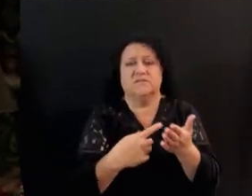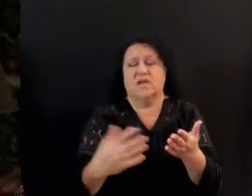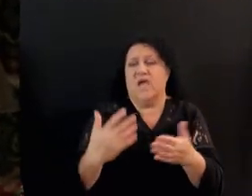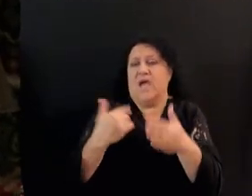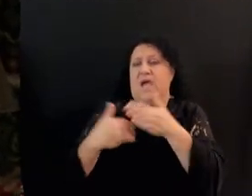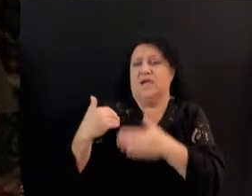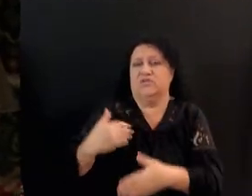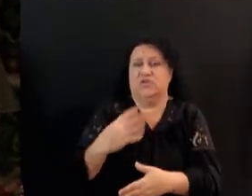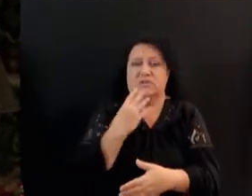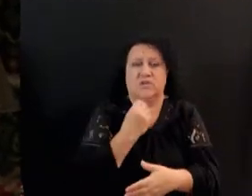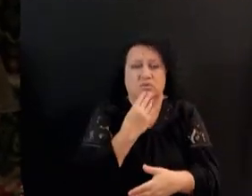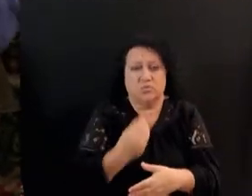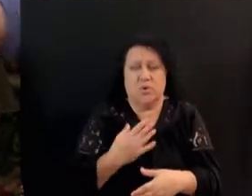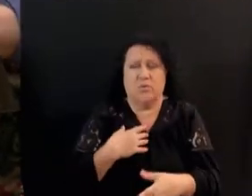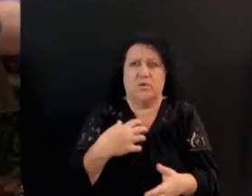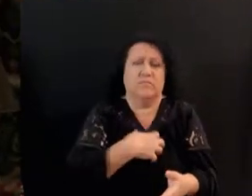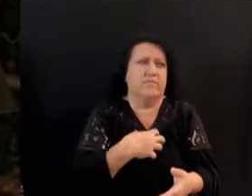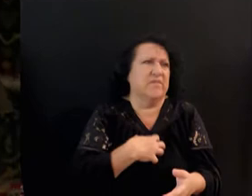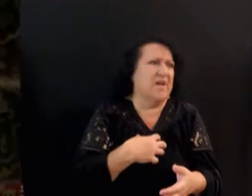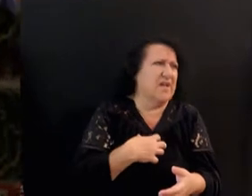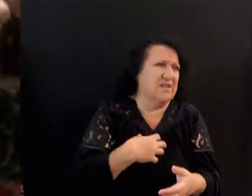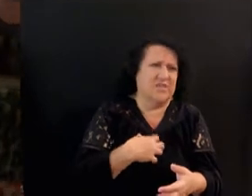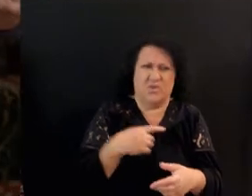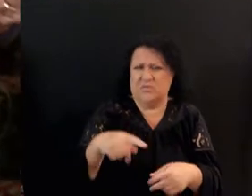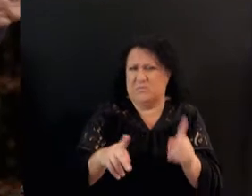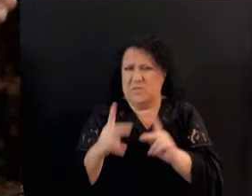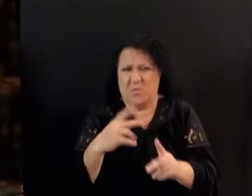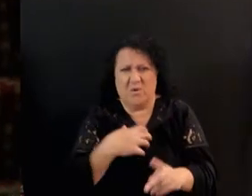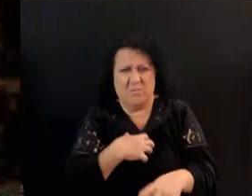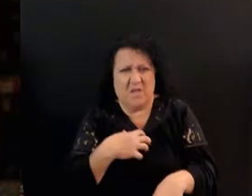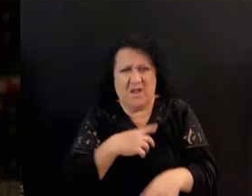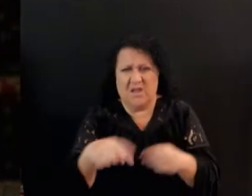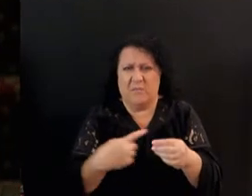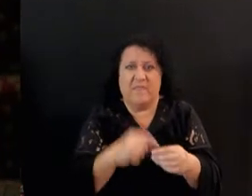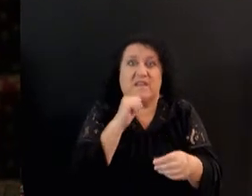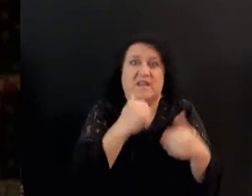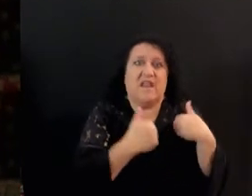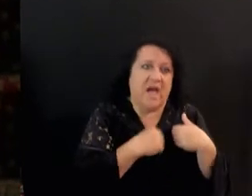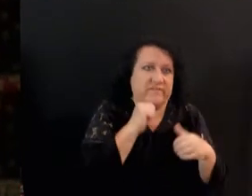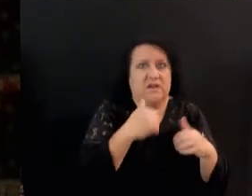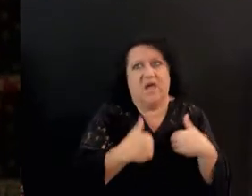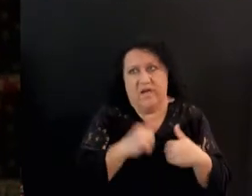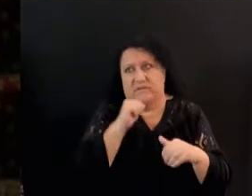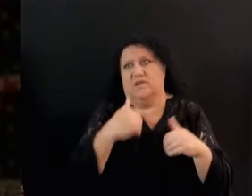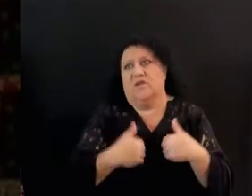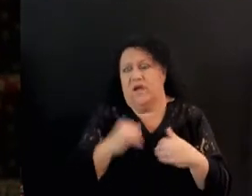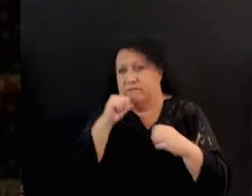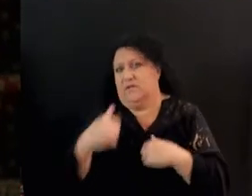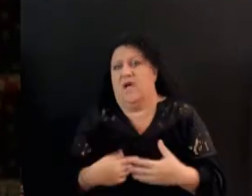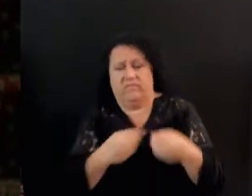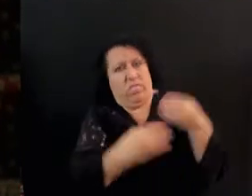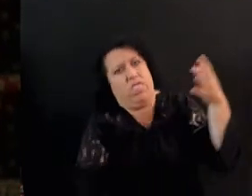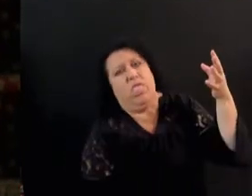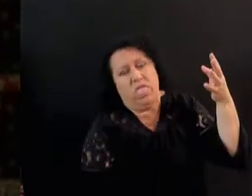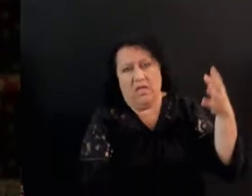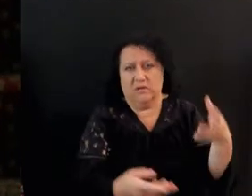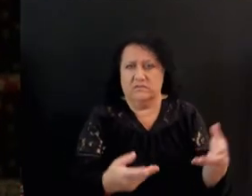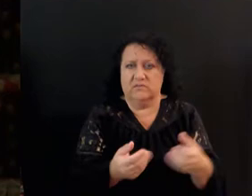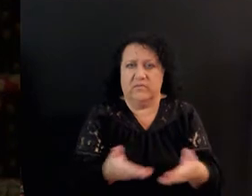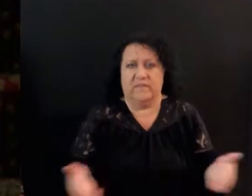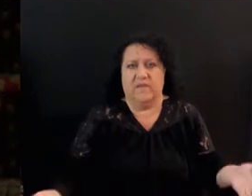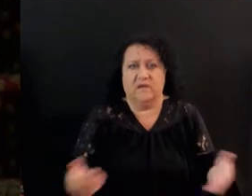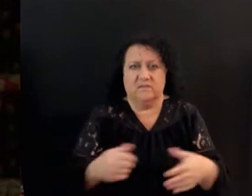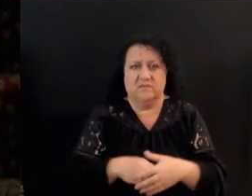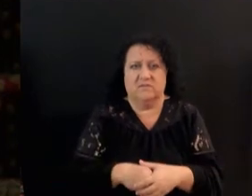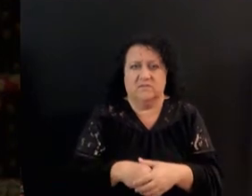not having all these things that they wanted rather than what they did have, which was God's miraculous provision in this food called manna.